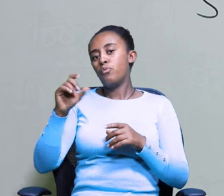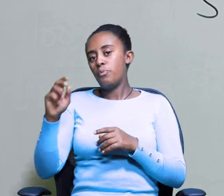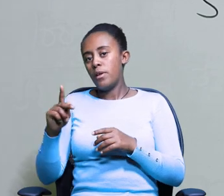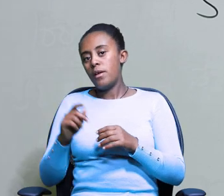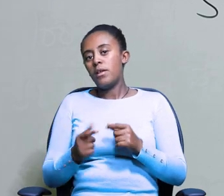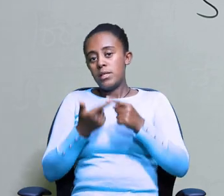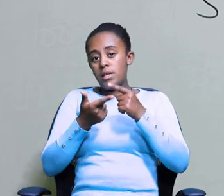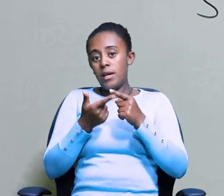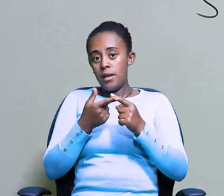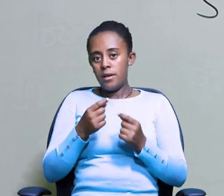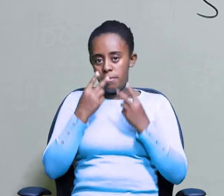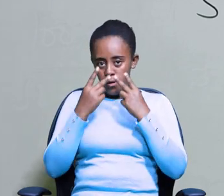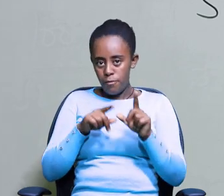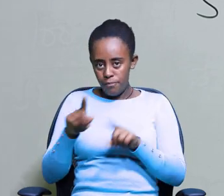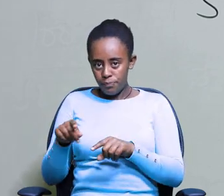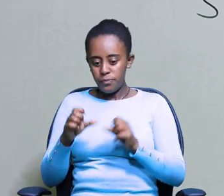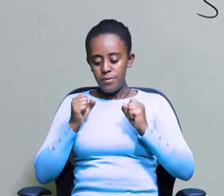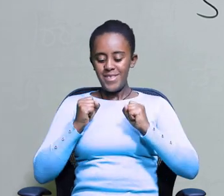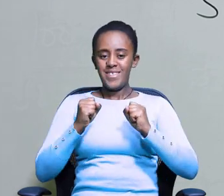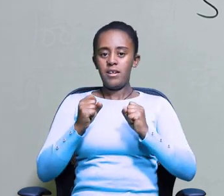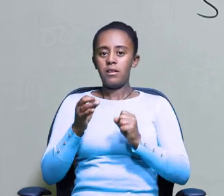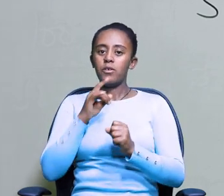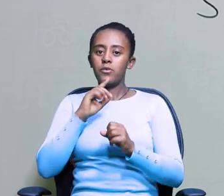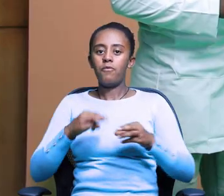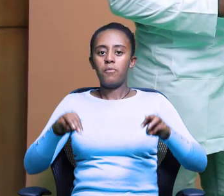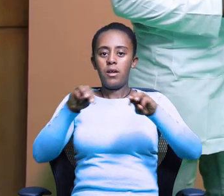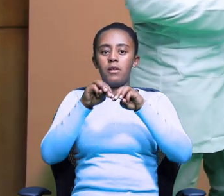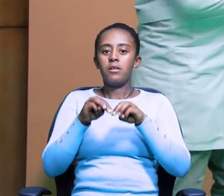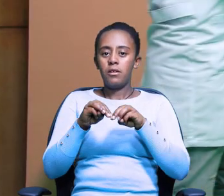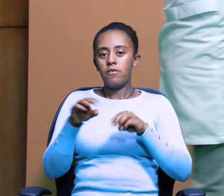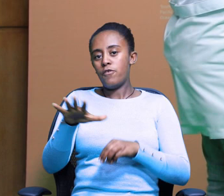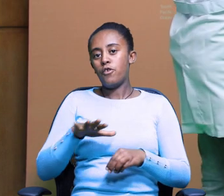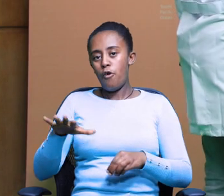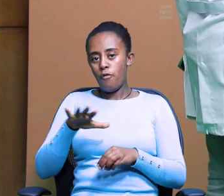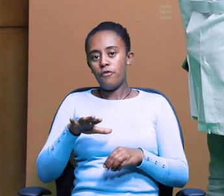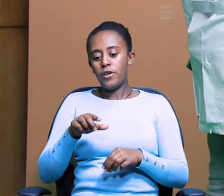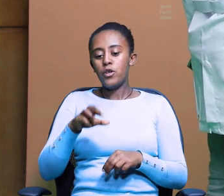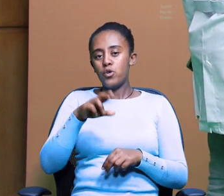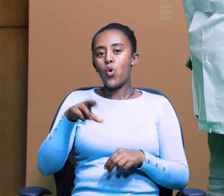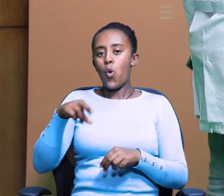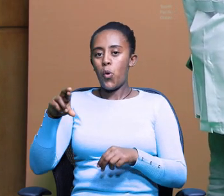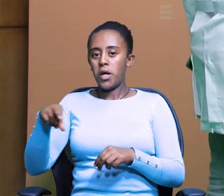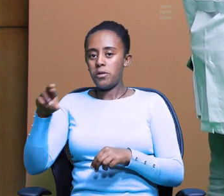And second, we are going to look about the strangeness of magnetic field of solenoid. The strangeness of